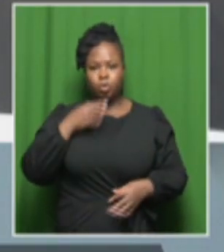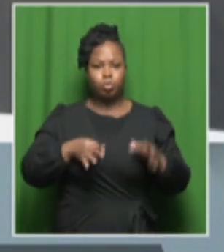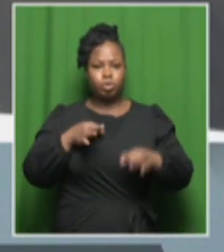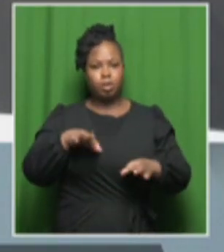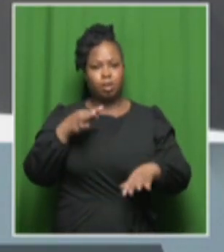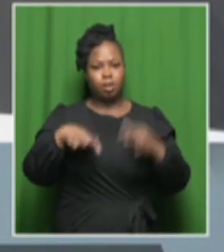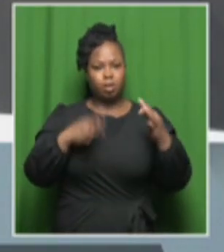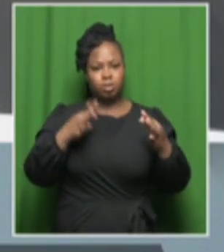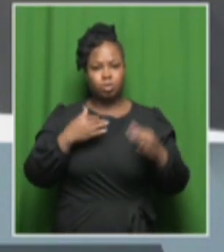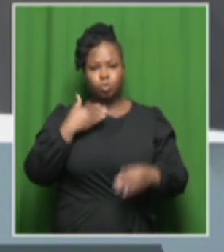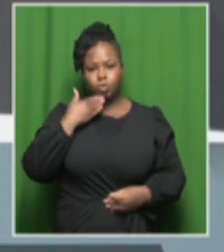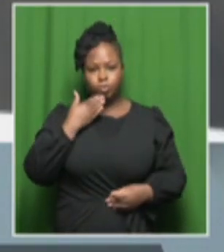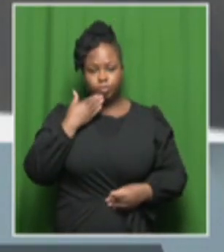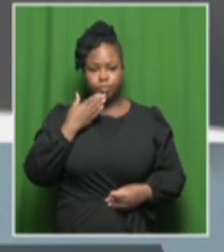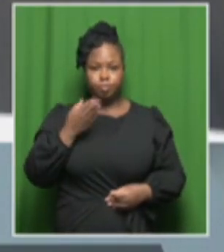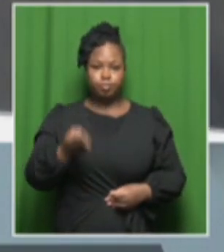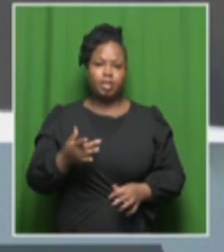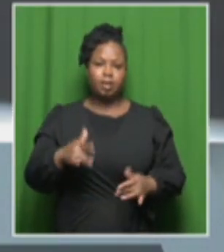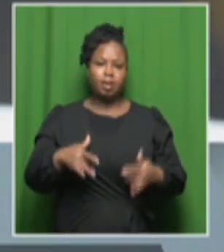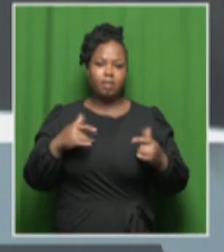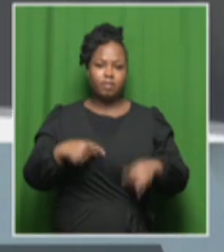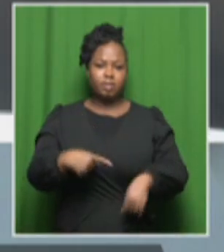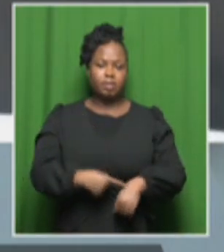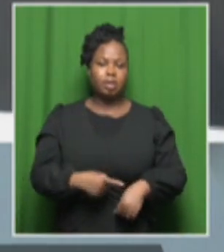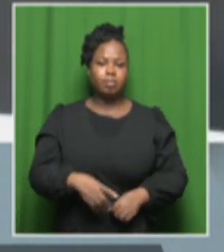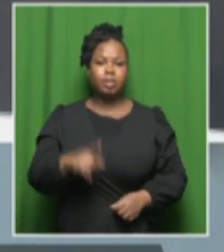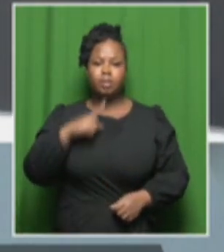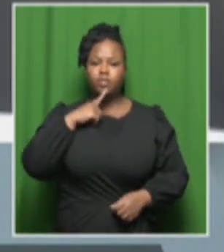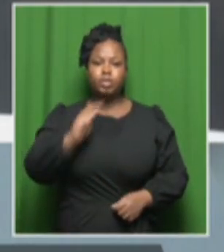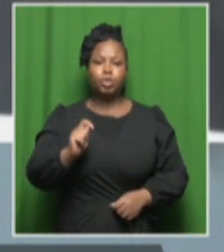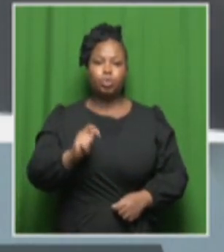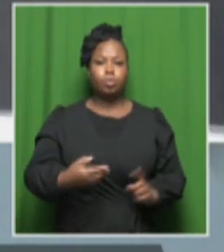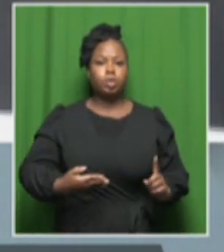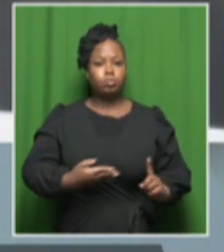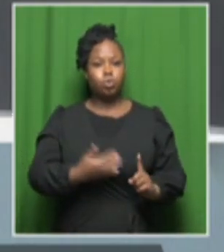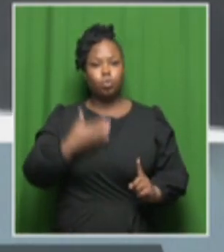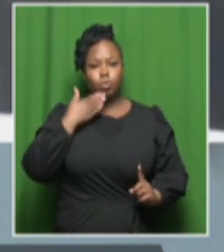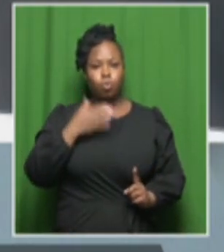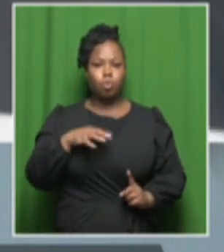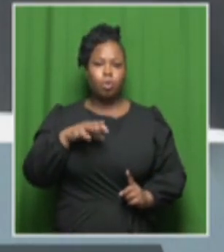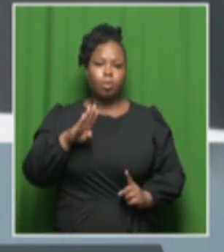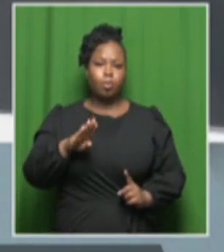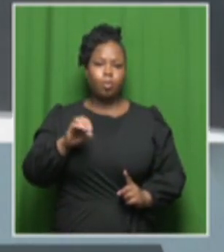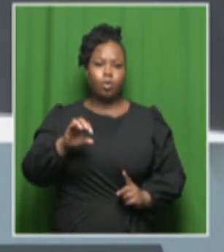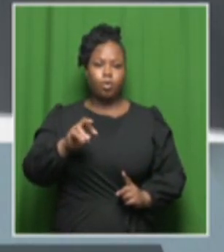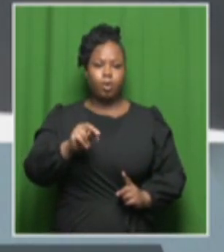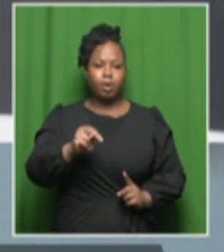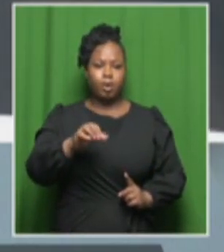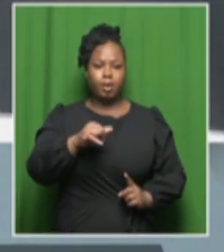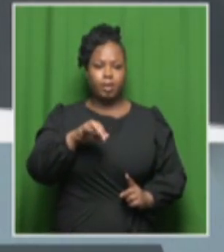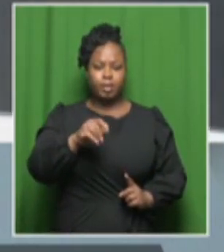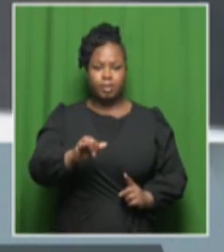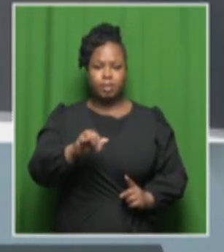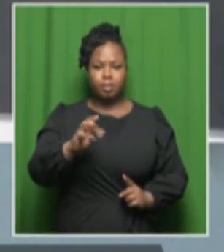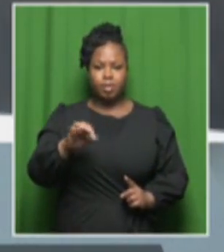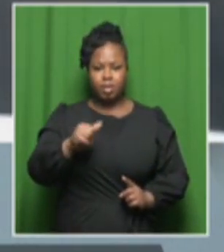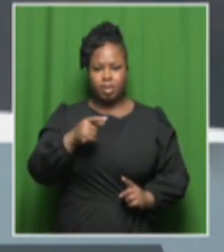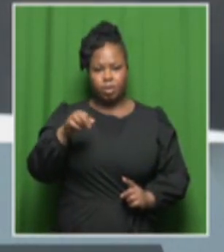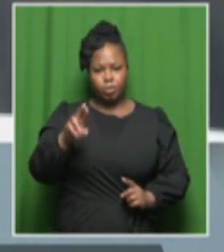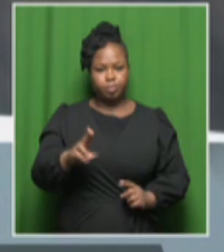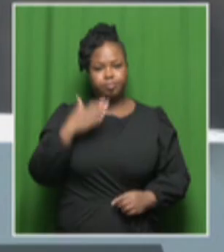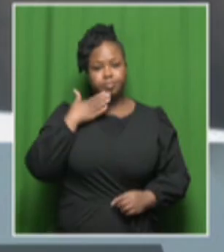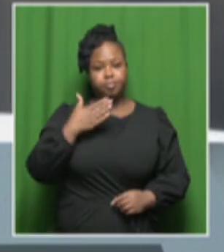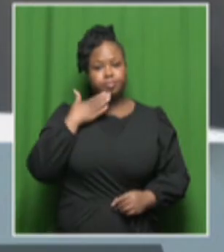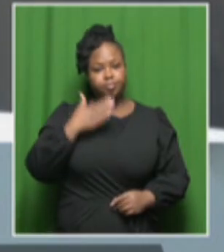analyst on the life and times of Tito Mboweni. Joining us now is political analyst Bongani Mahlangu. Mr. Mahlangu, thank